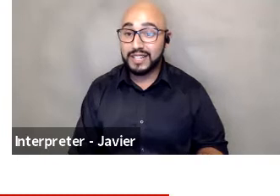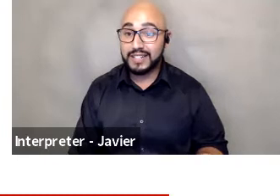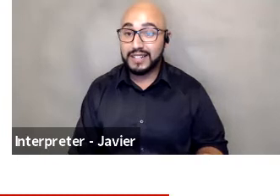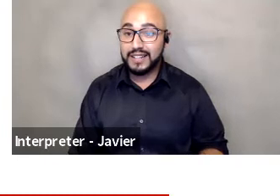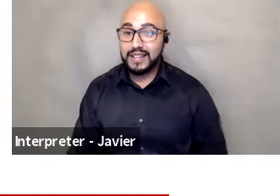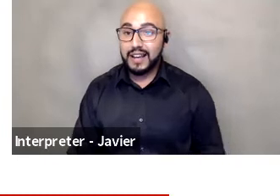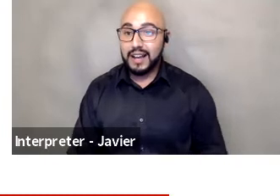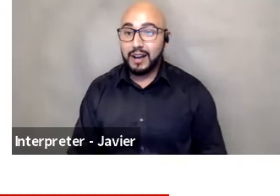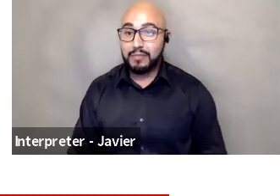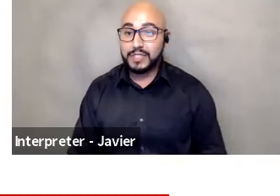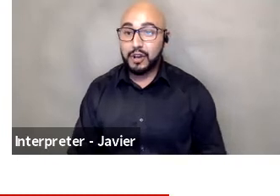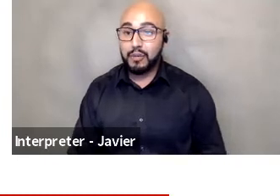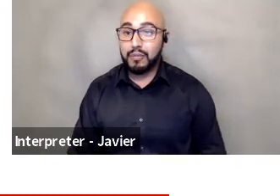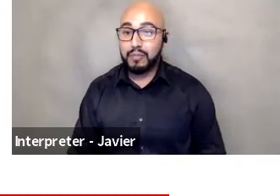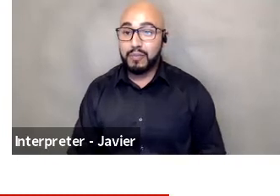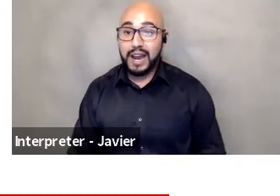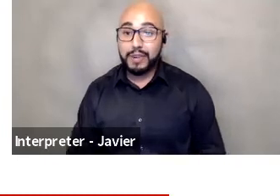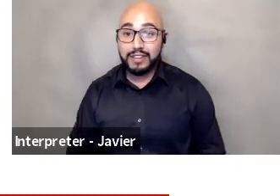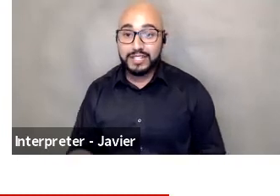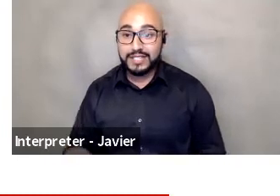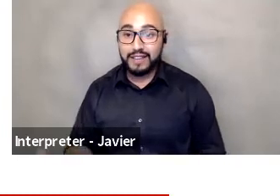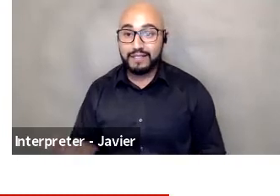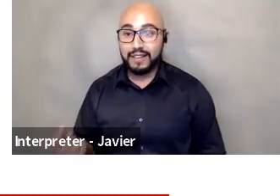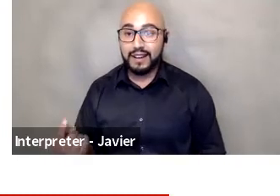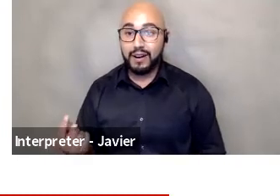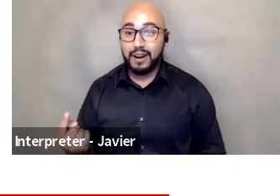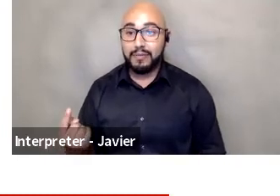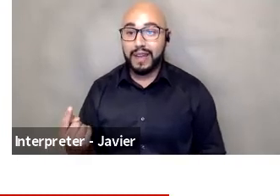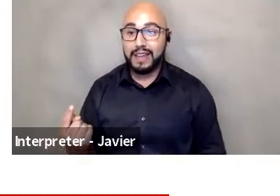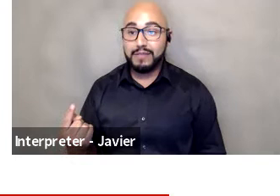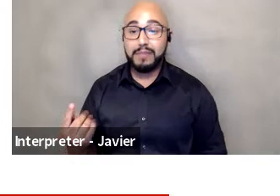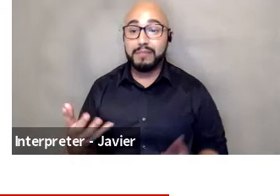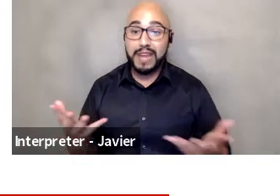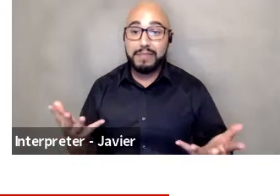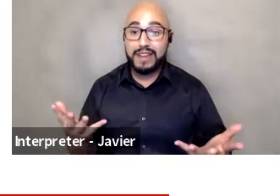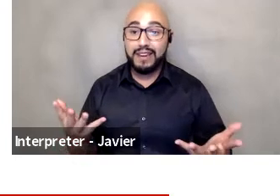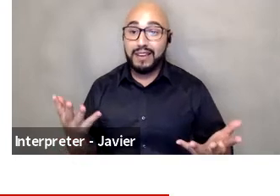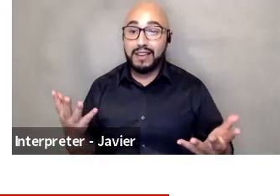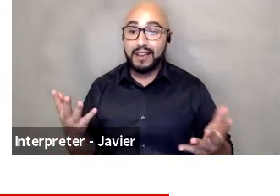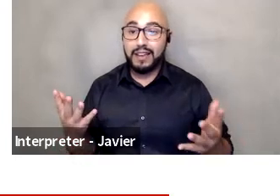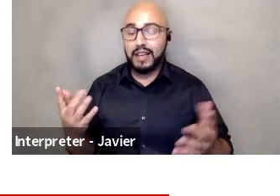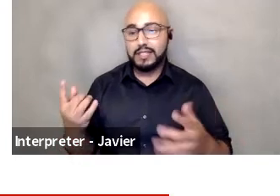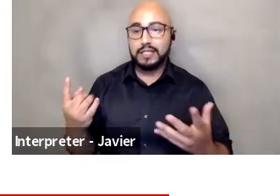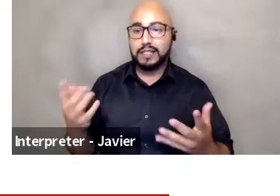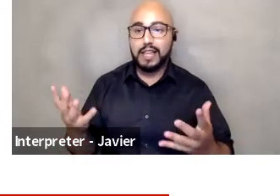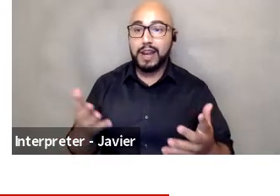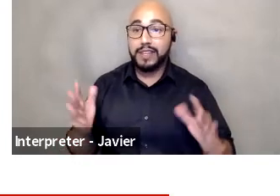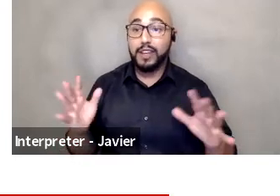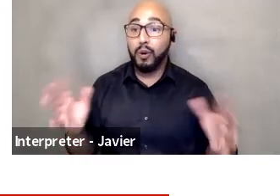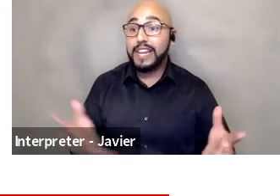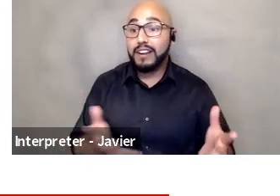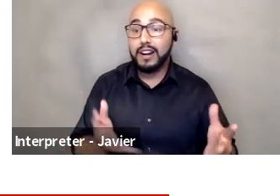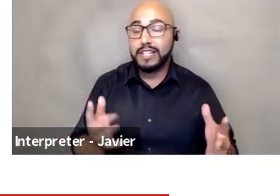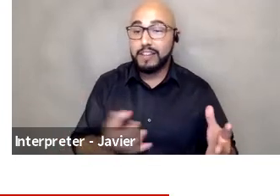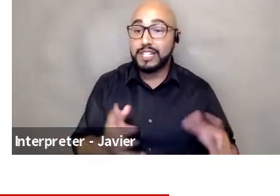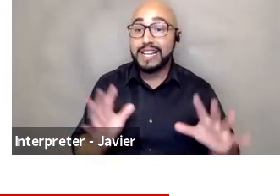know sign. So my brother's deaf, and then maybe they might be the